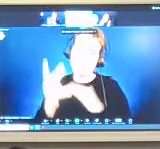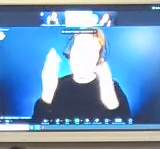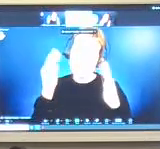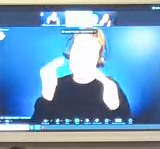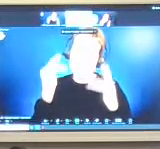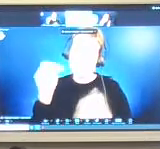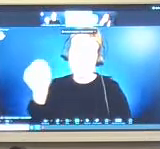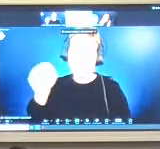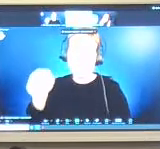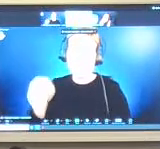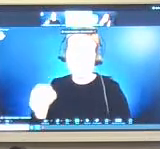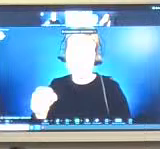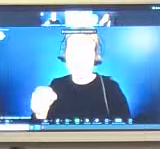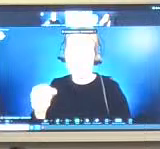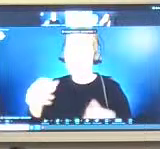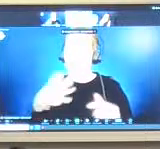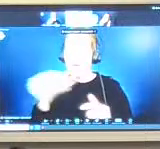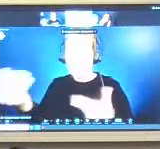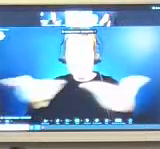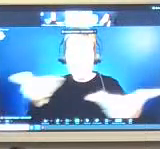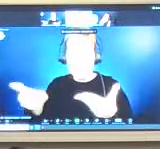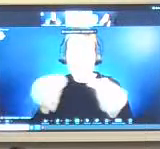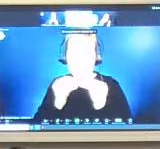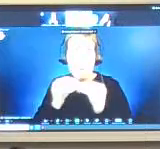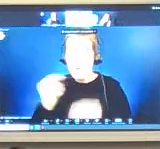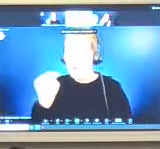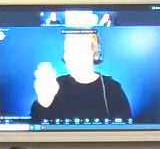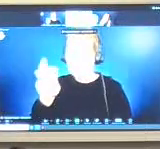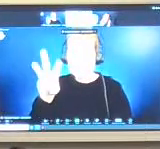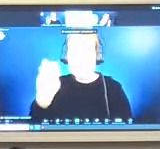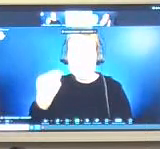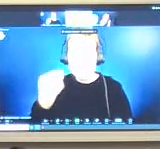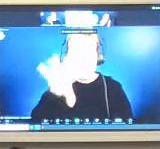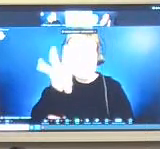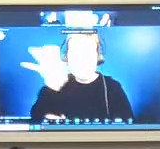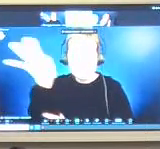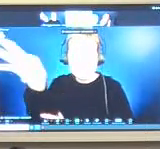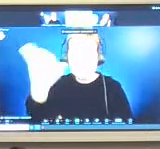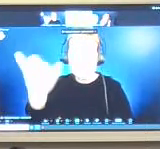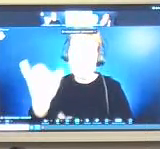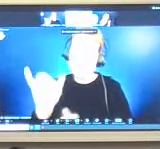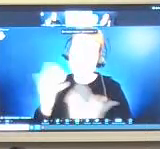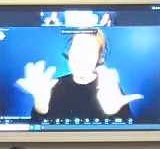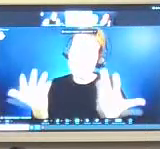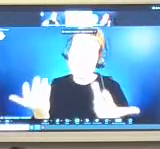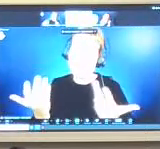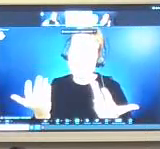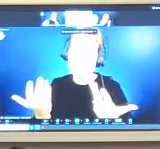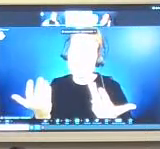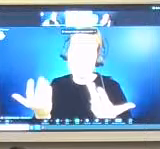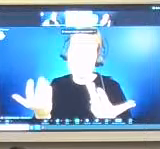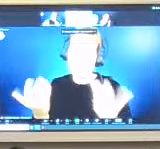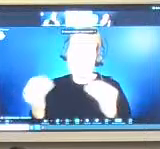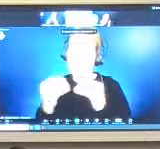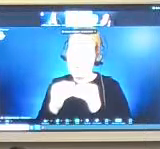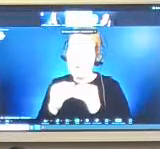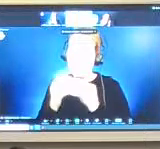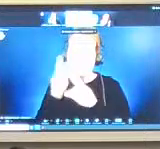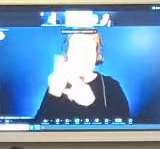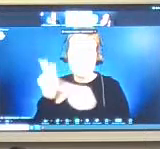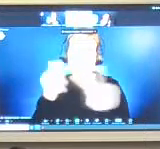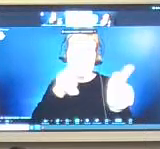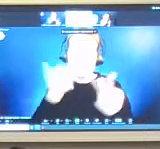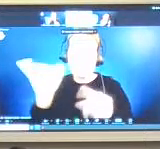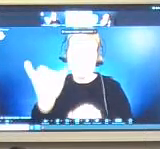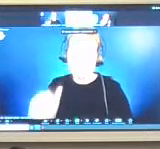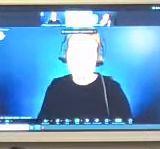more media there. We had a small media presence, but want to get more coverage of the event overall.